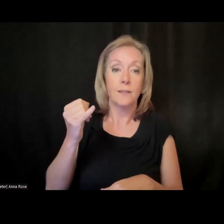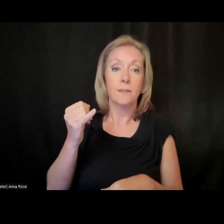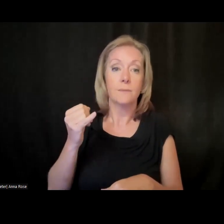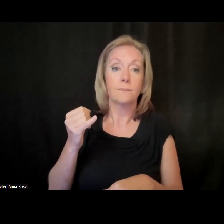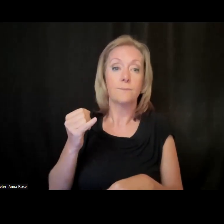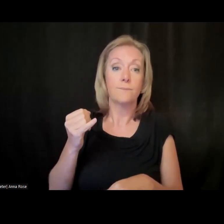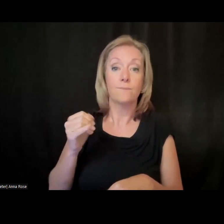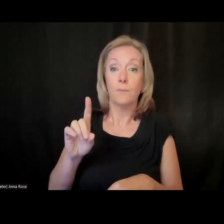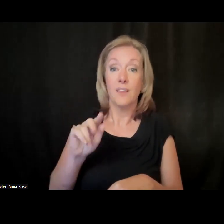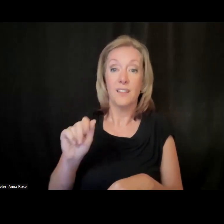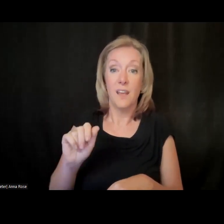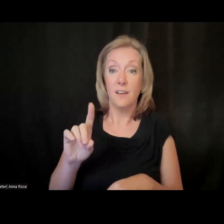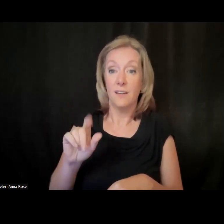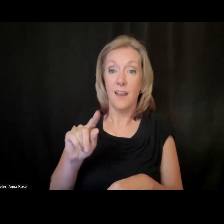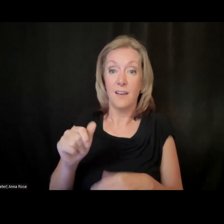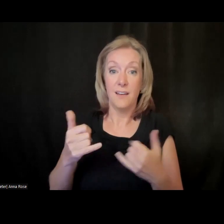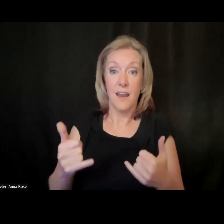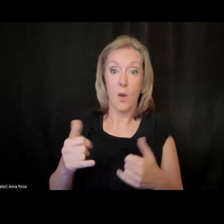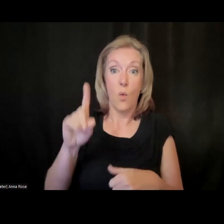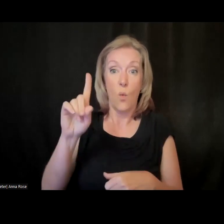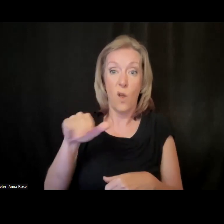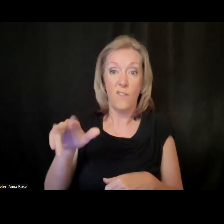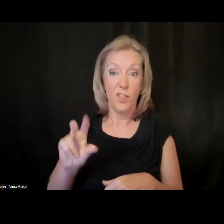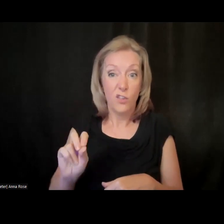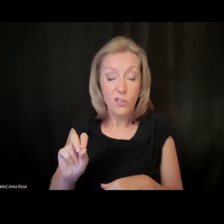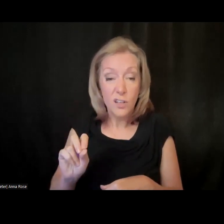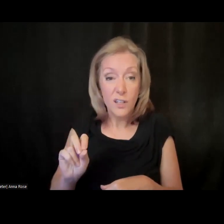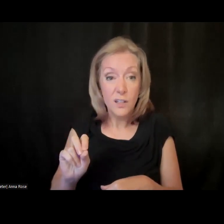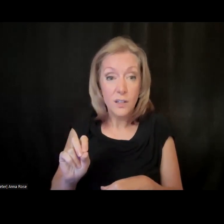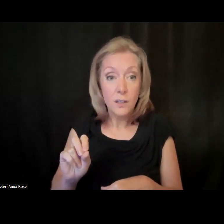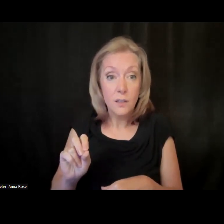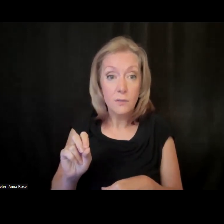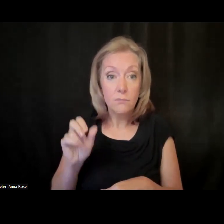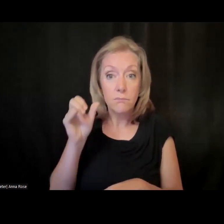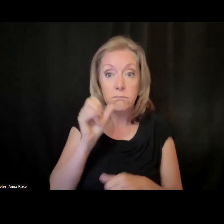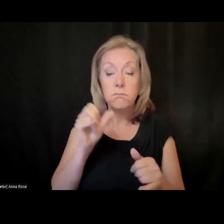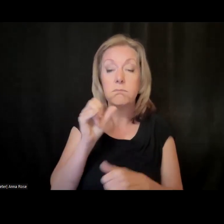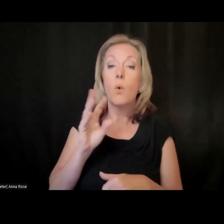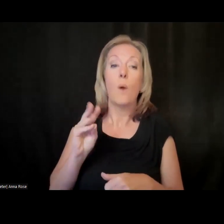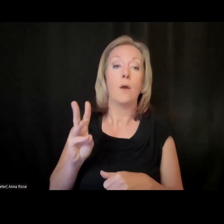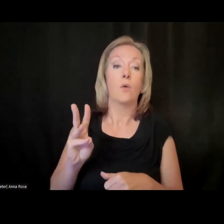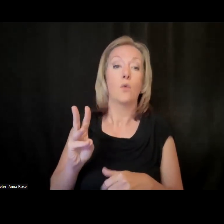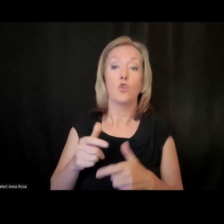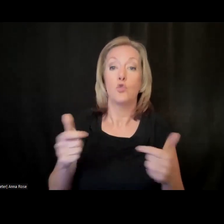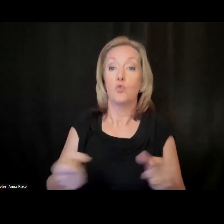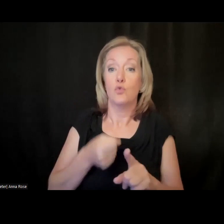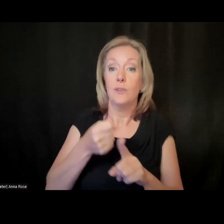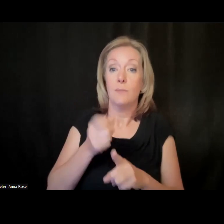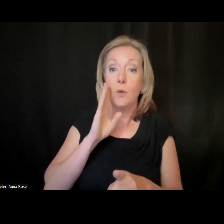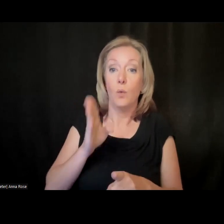this data that's coming out with 1 in 30 is blowing my mind because it has huge